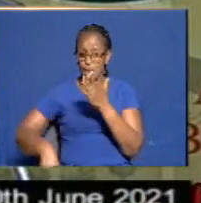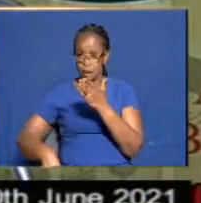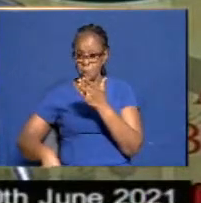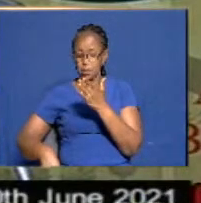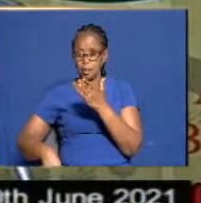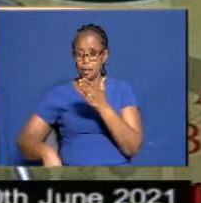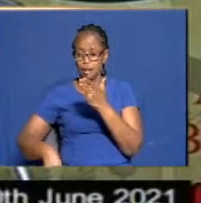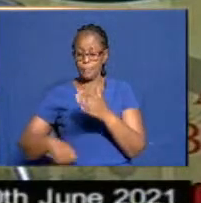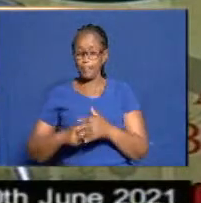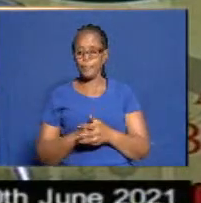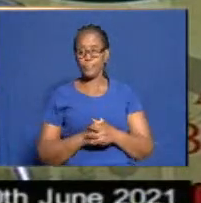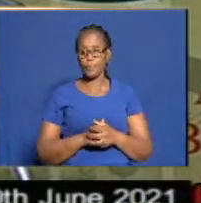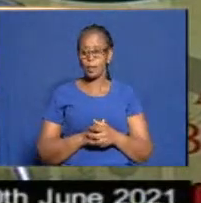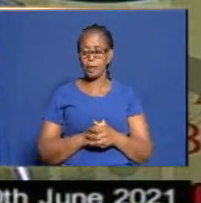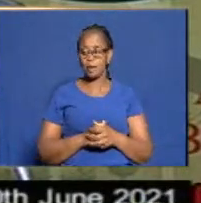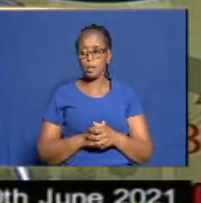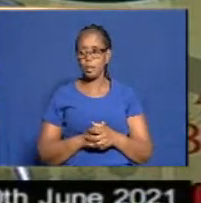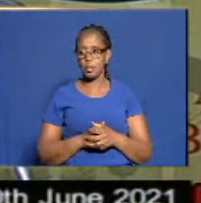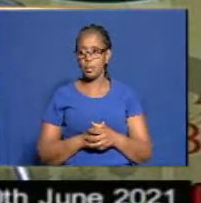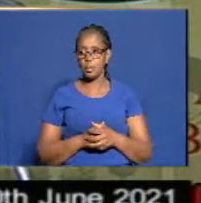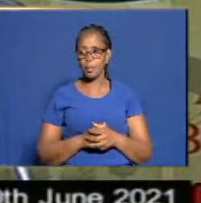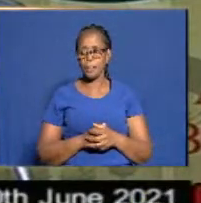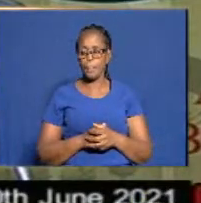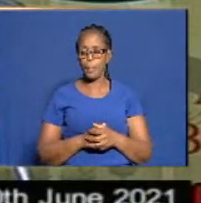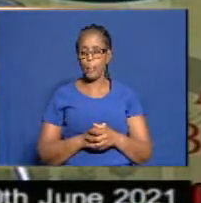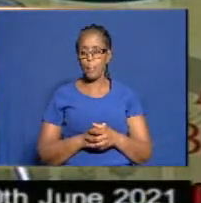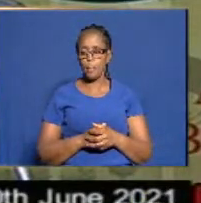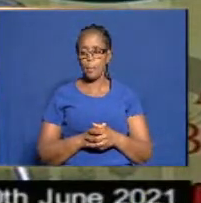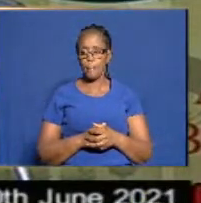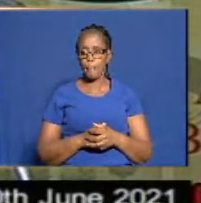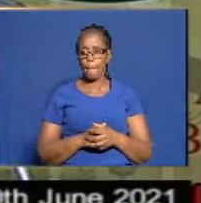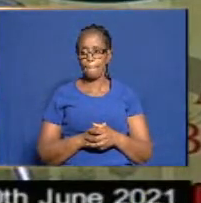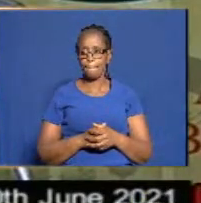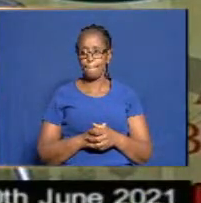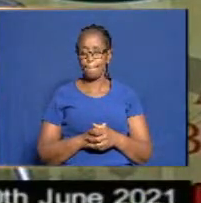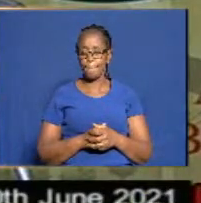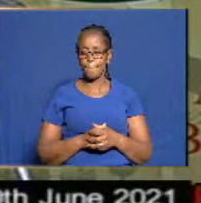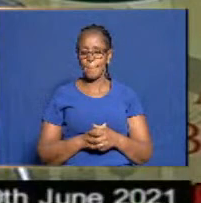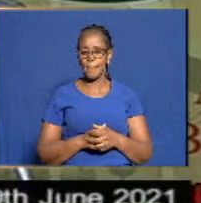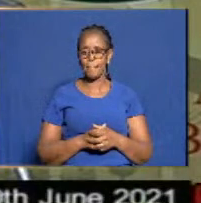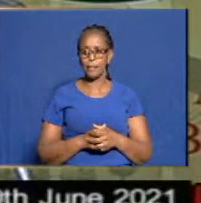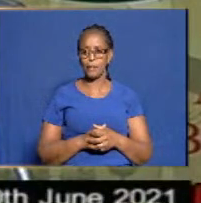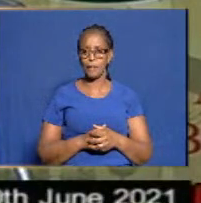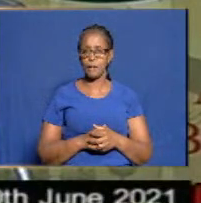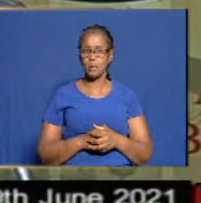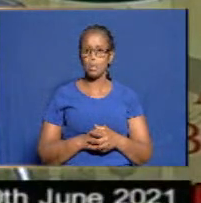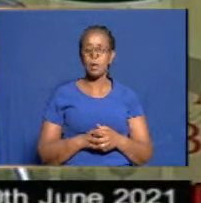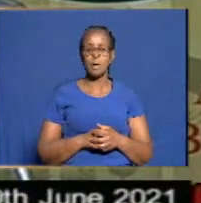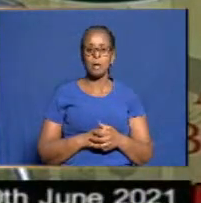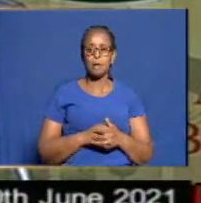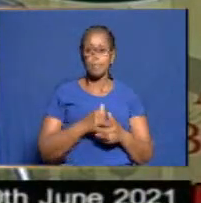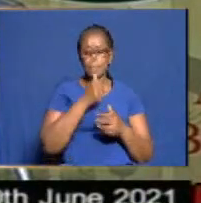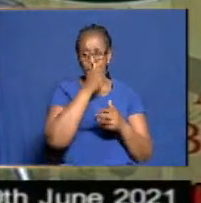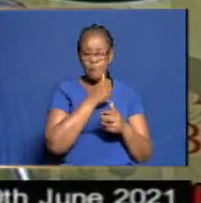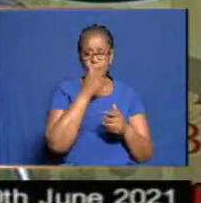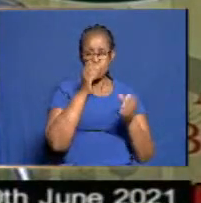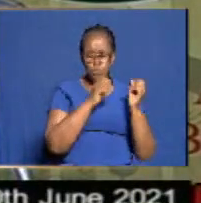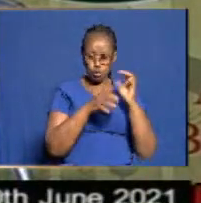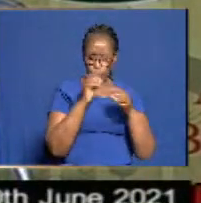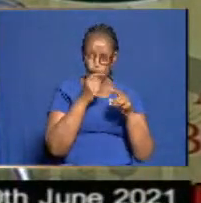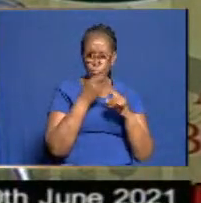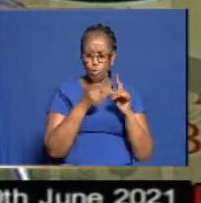characterization of income. Mr. Speaker, the private contribution made to insurance companies enjoy tax